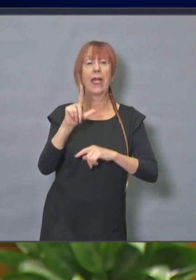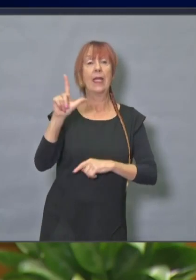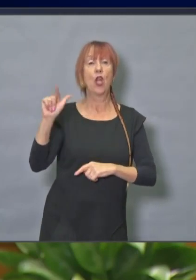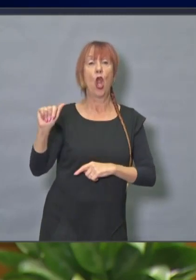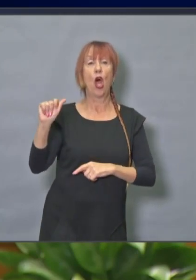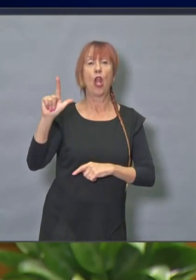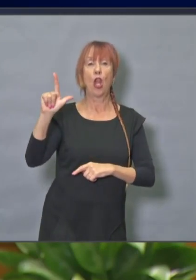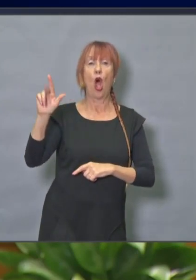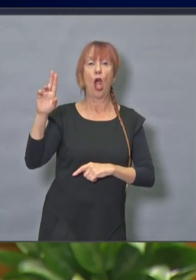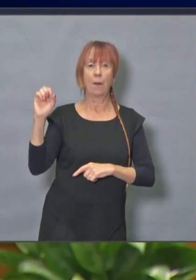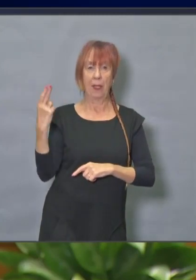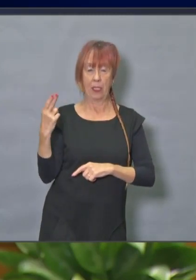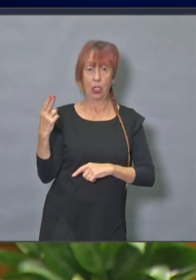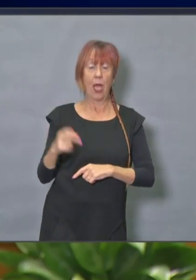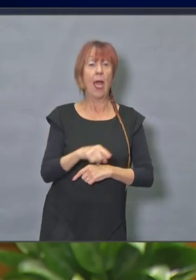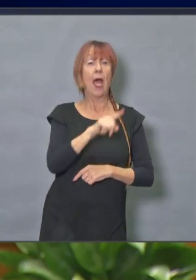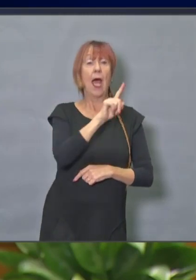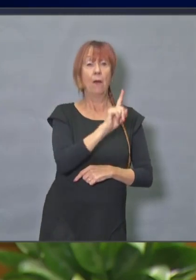Beach and